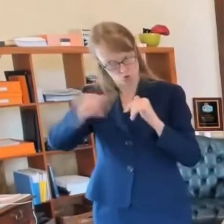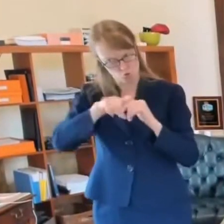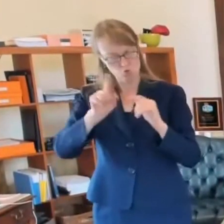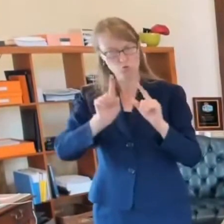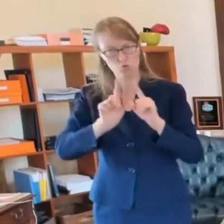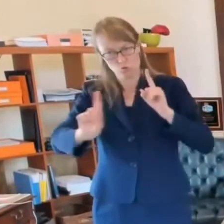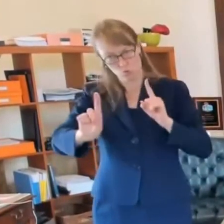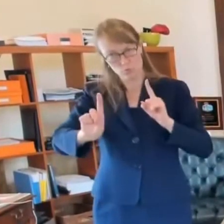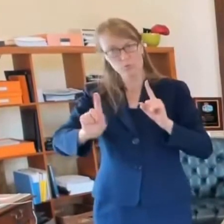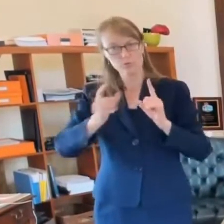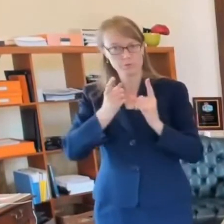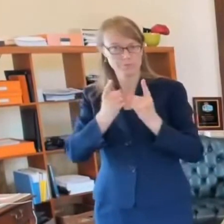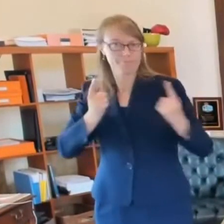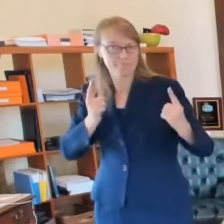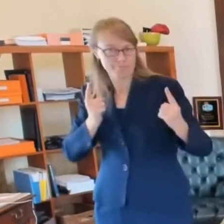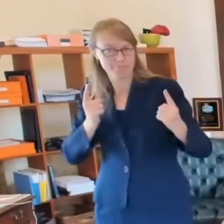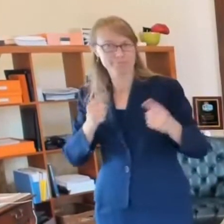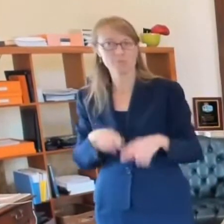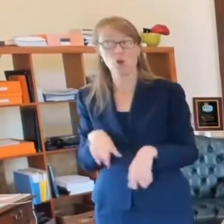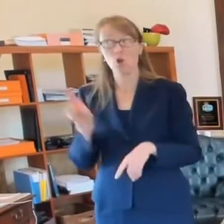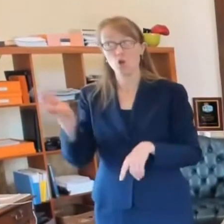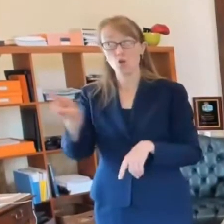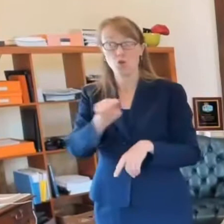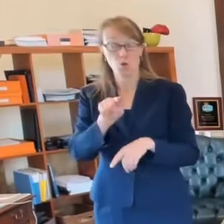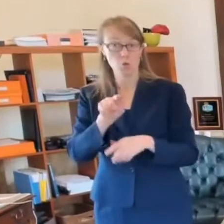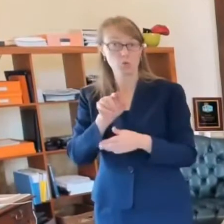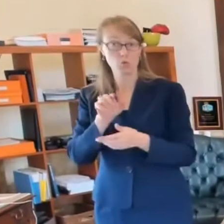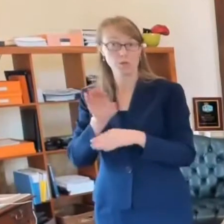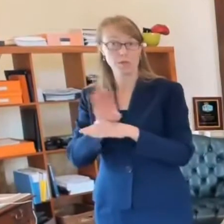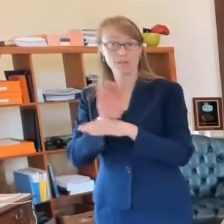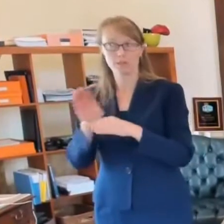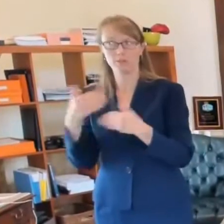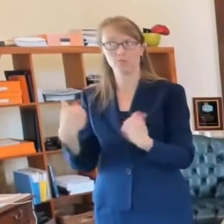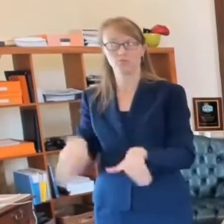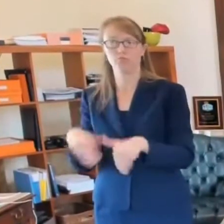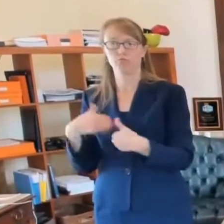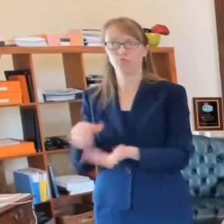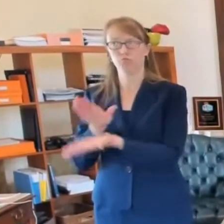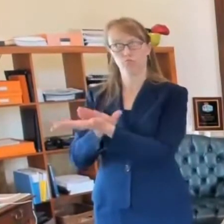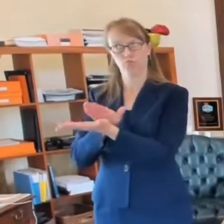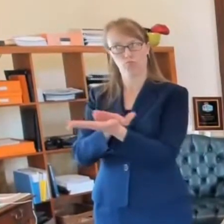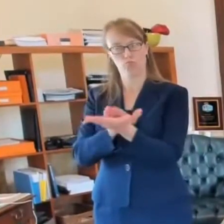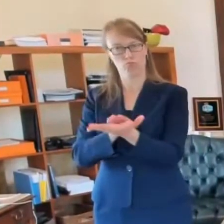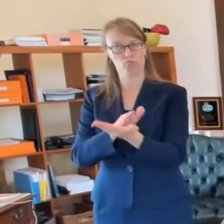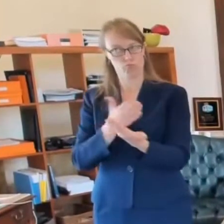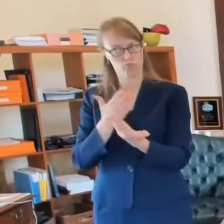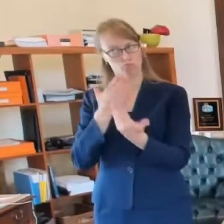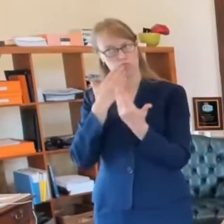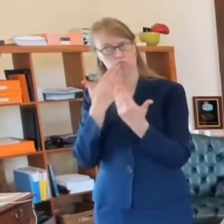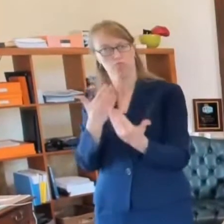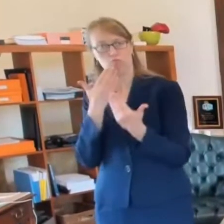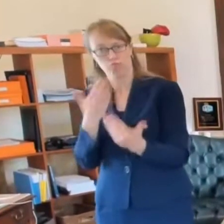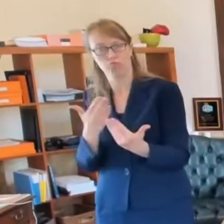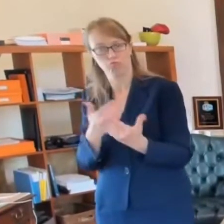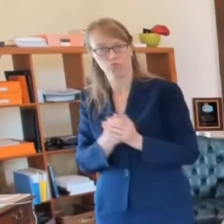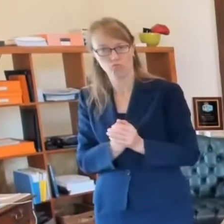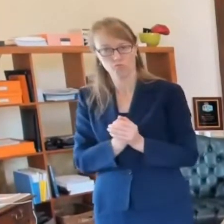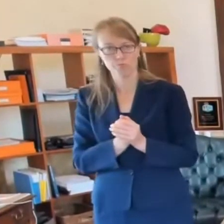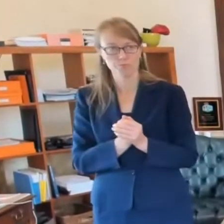really, for doing what's necessary to tamp down the spread of COVID. We have very few levers